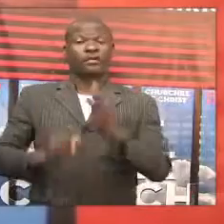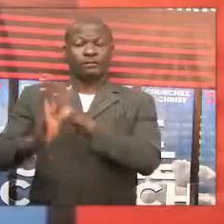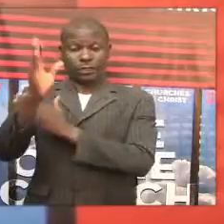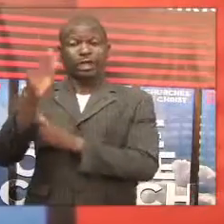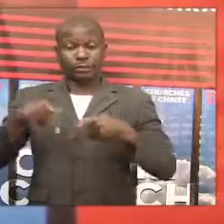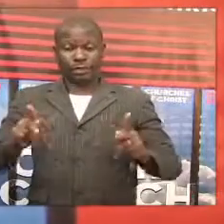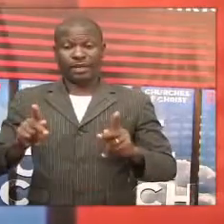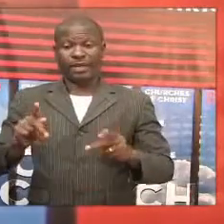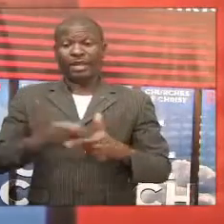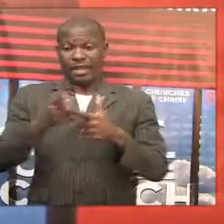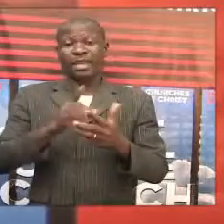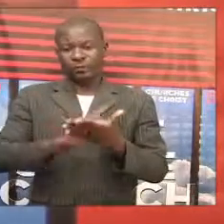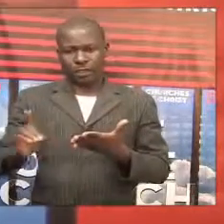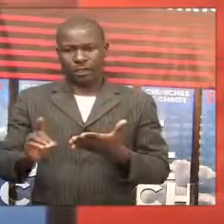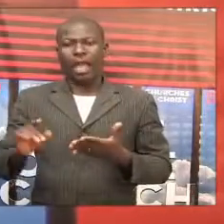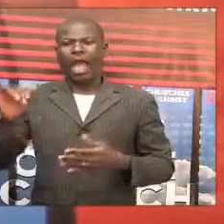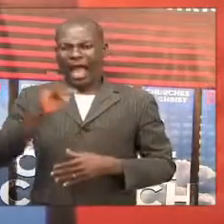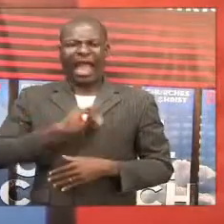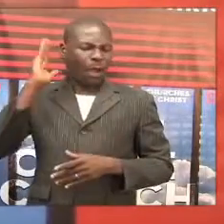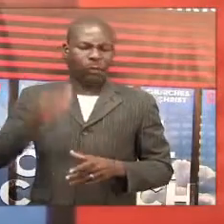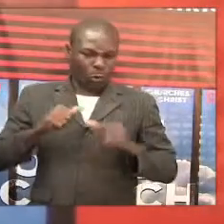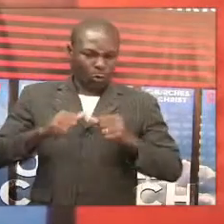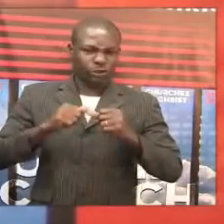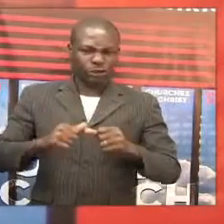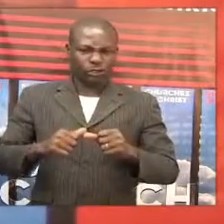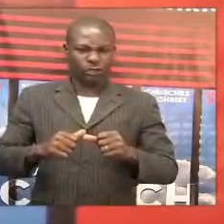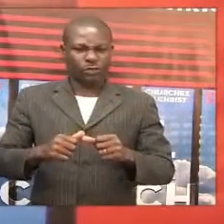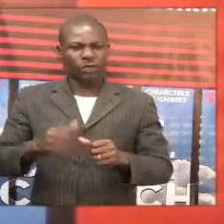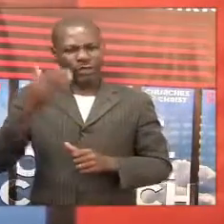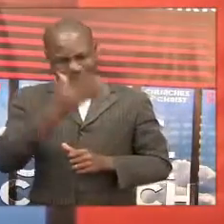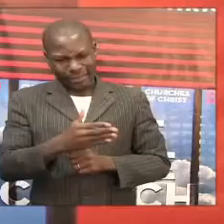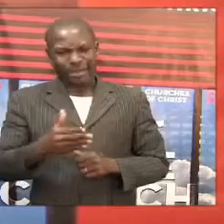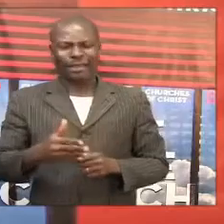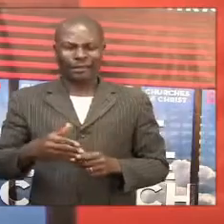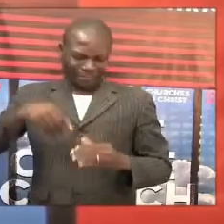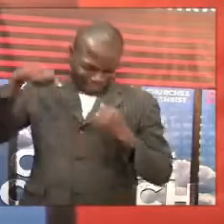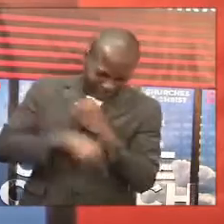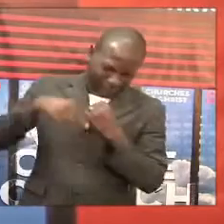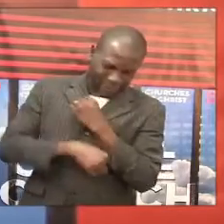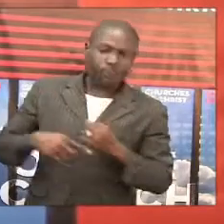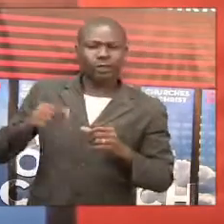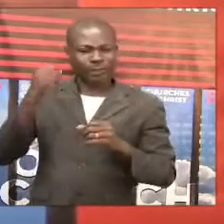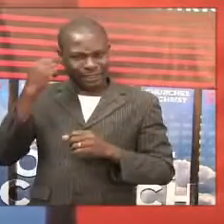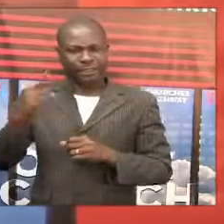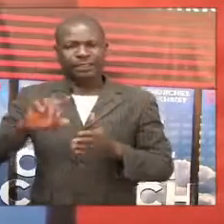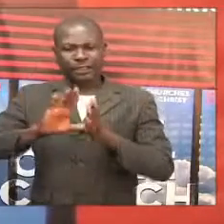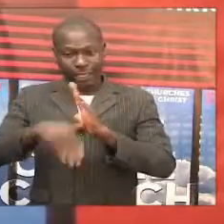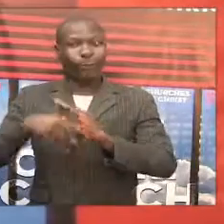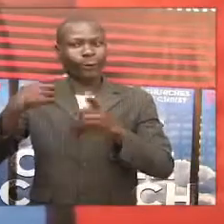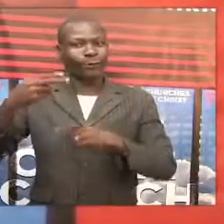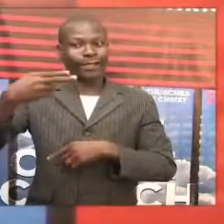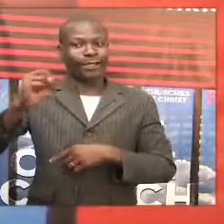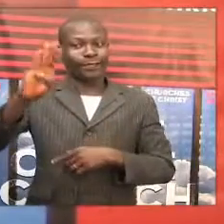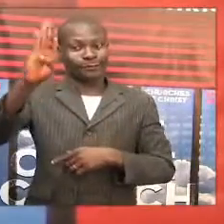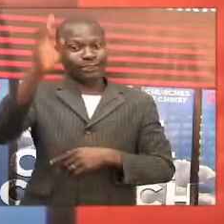metan atoaso de wa bawie yie e wo sasemi mu na me de wo akọ Hebrews chapter 4 verse 9 wase